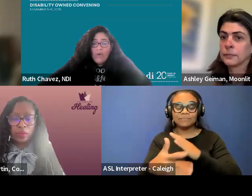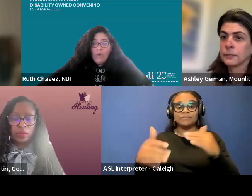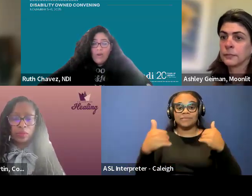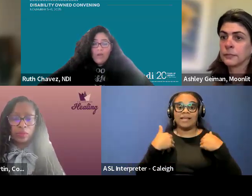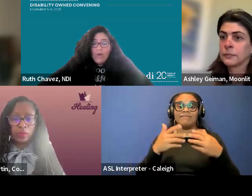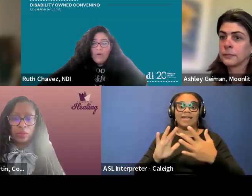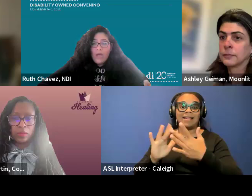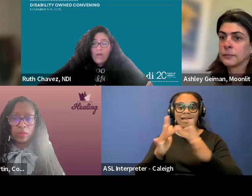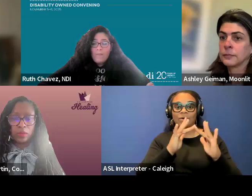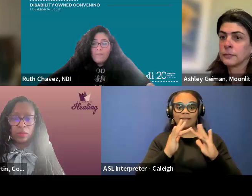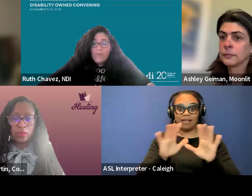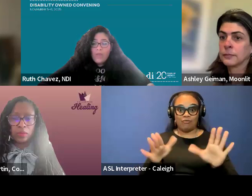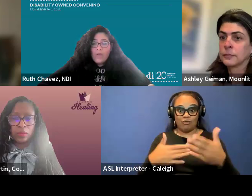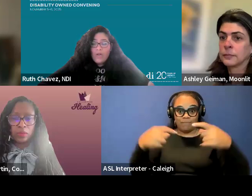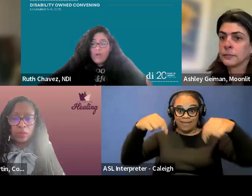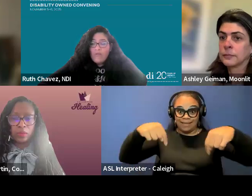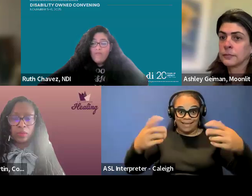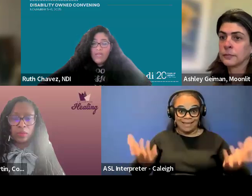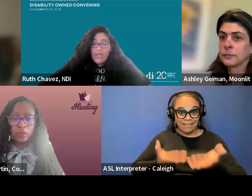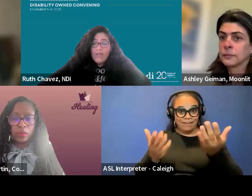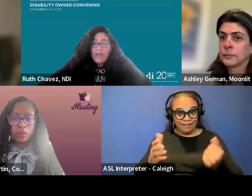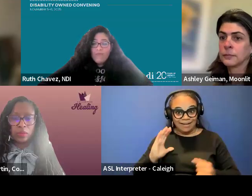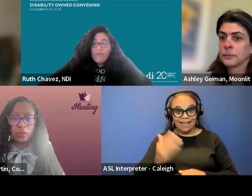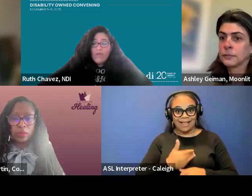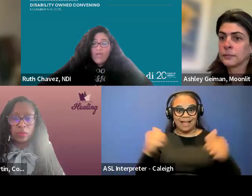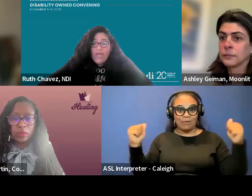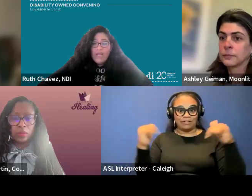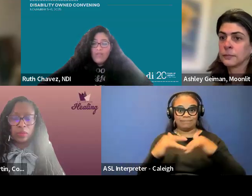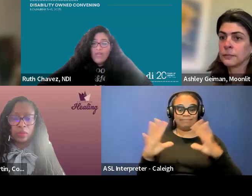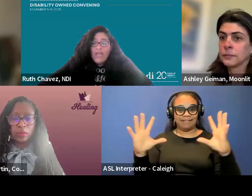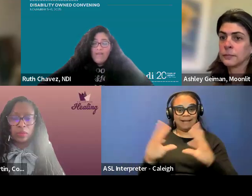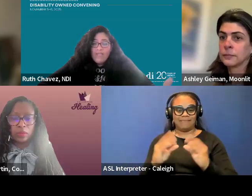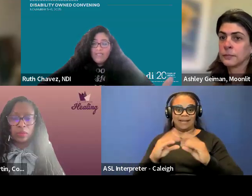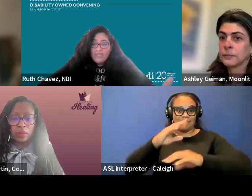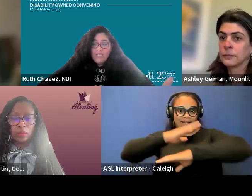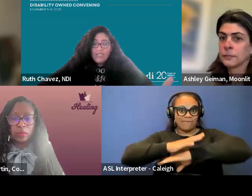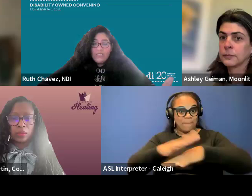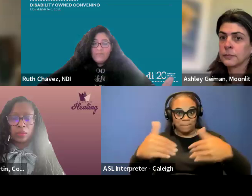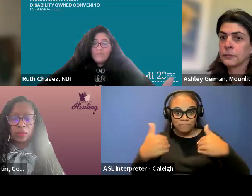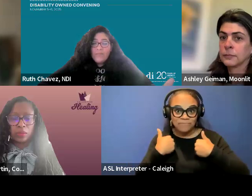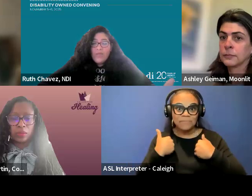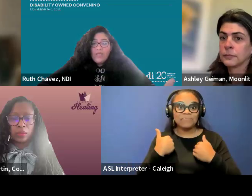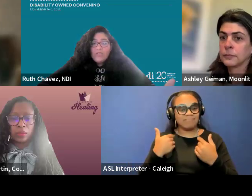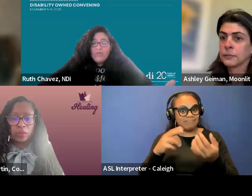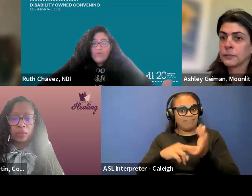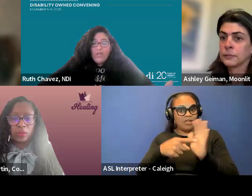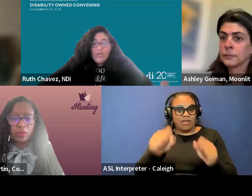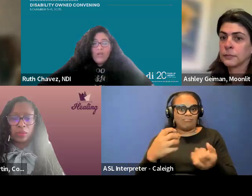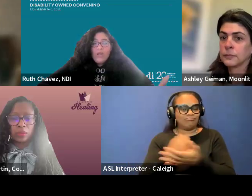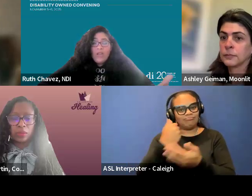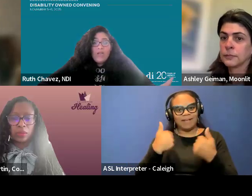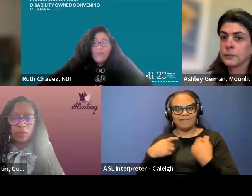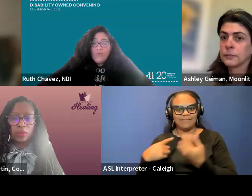room here in our convening platform, and you can have these discussions. So